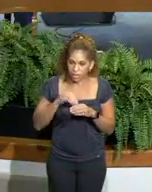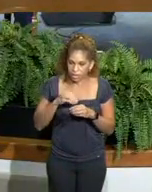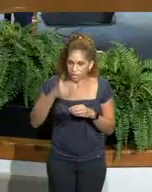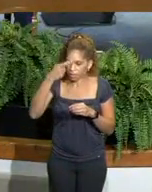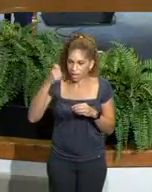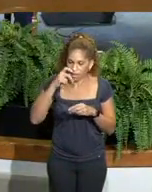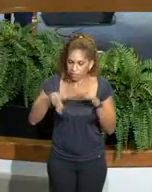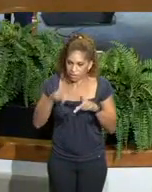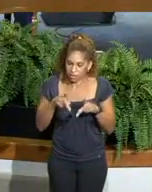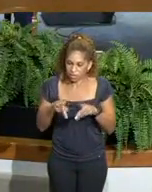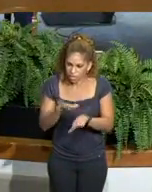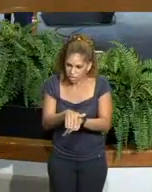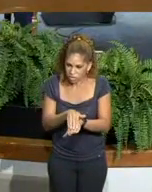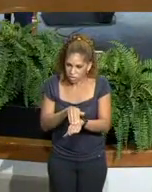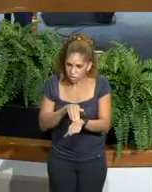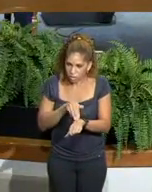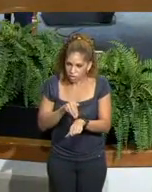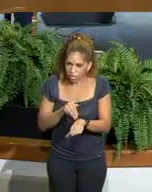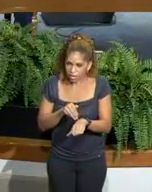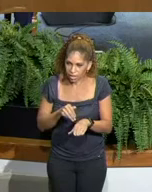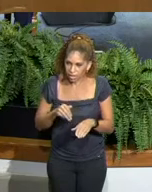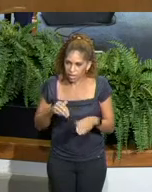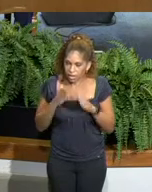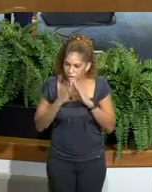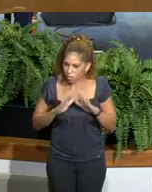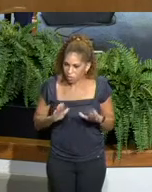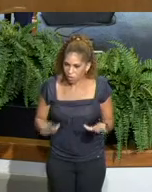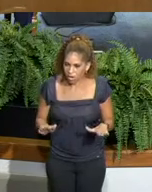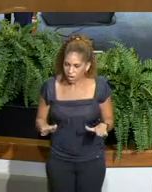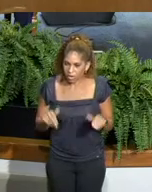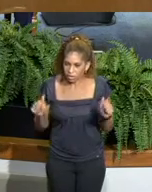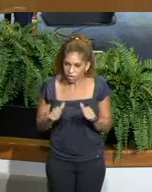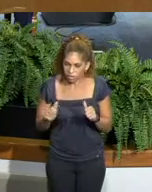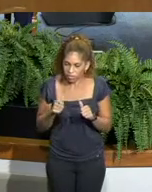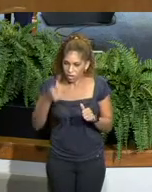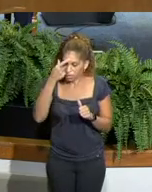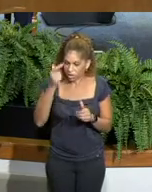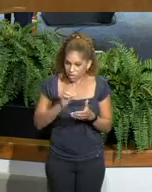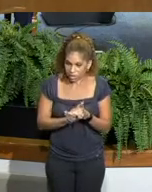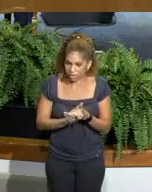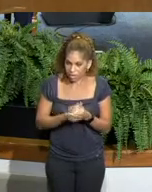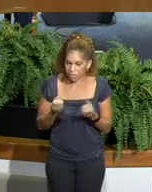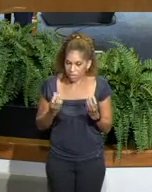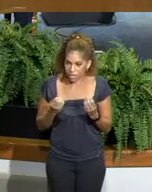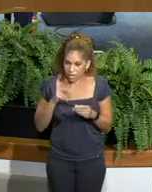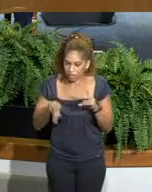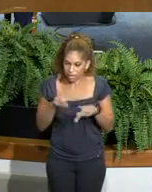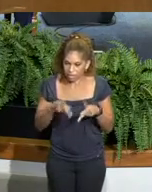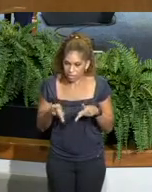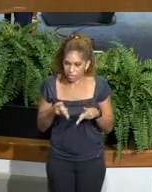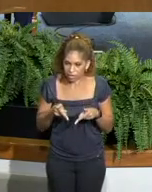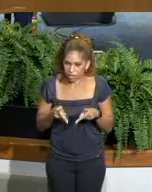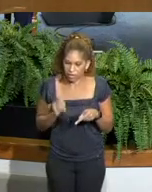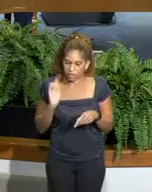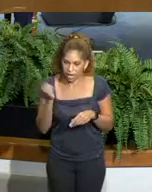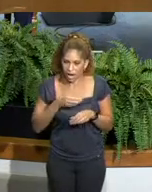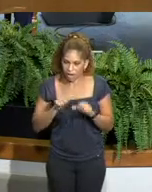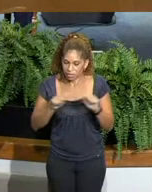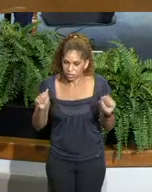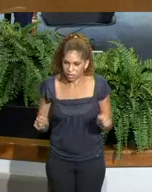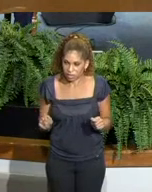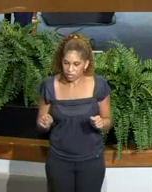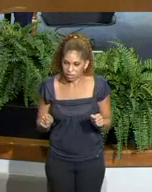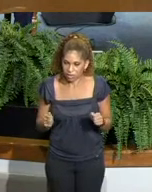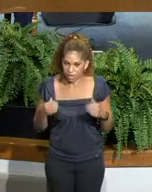and quietly challenge the belief in the minds of many people that our systems even have the moral integrity